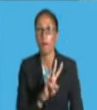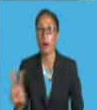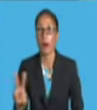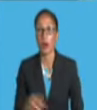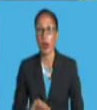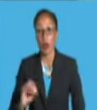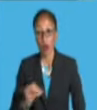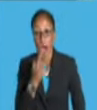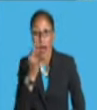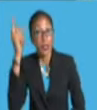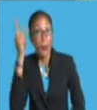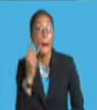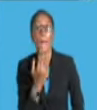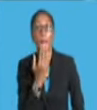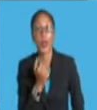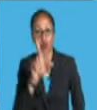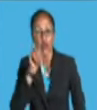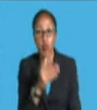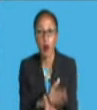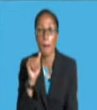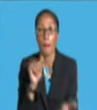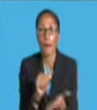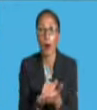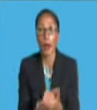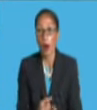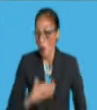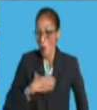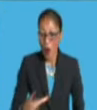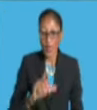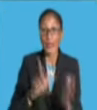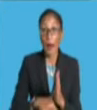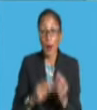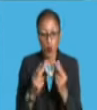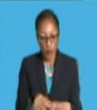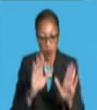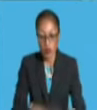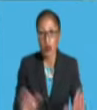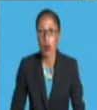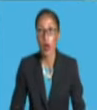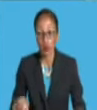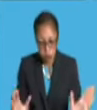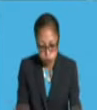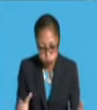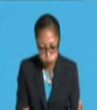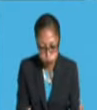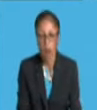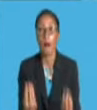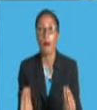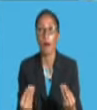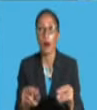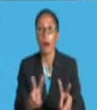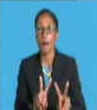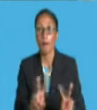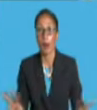all parents to carry out their roles faithfully and devote more time with their children to enhance family values. This way you will